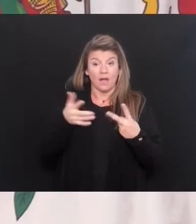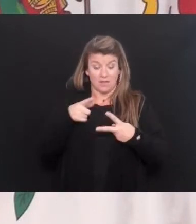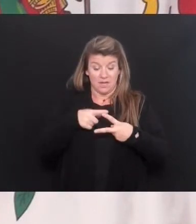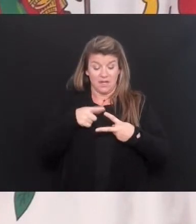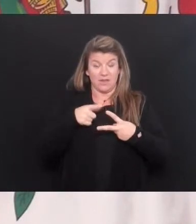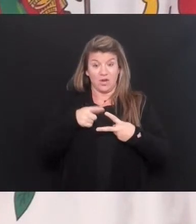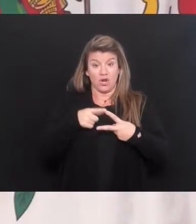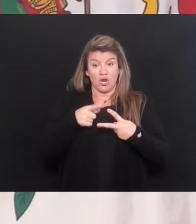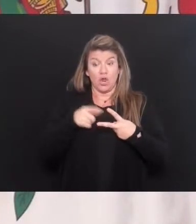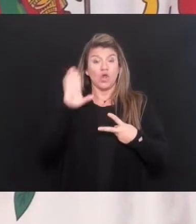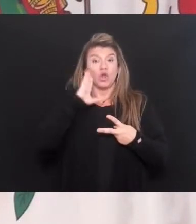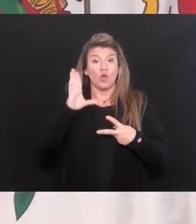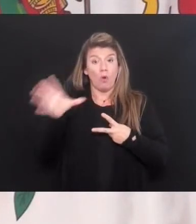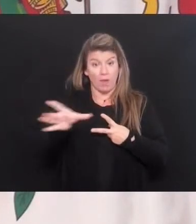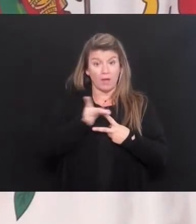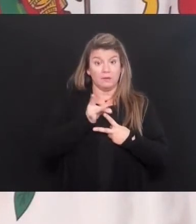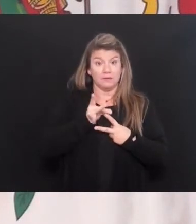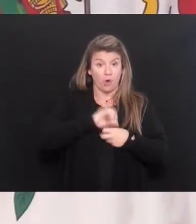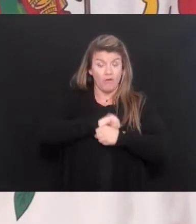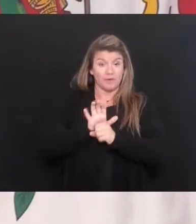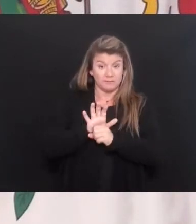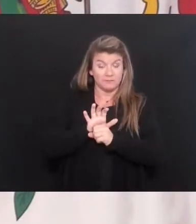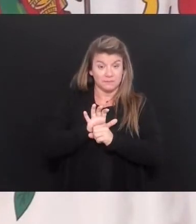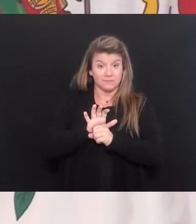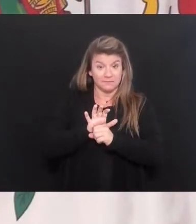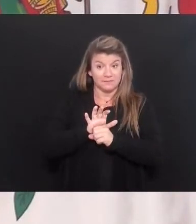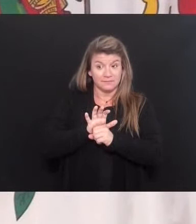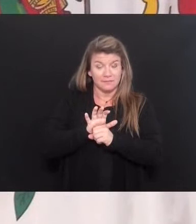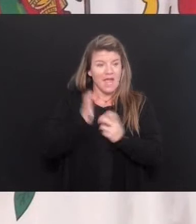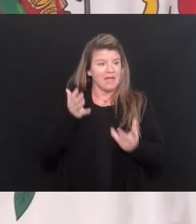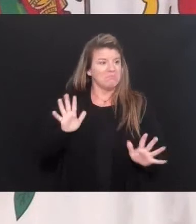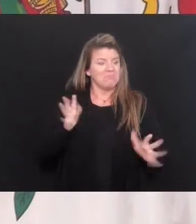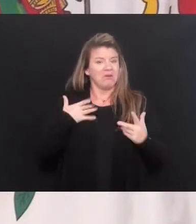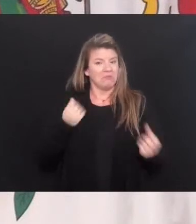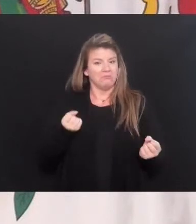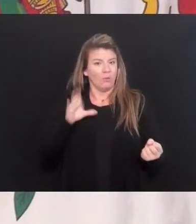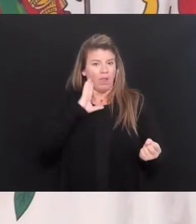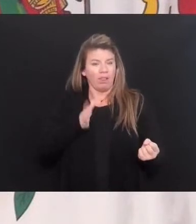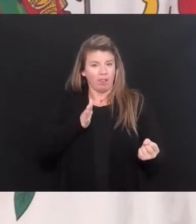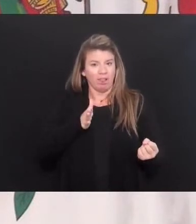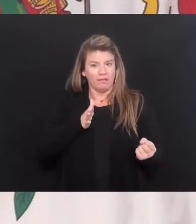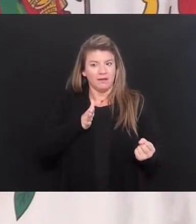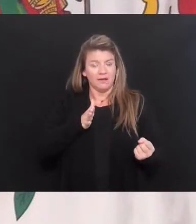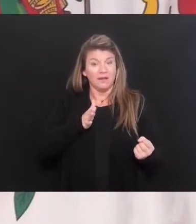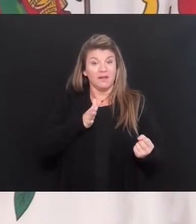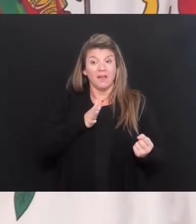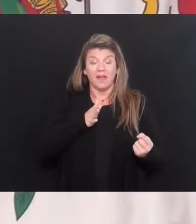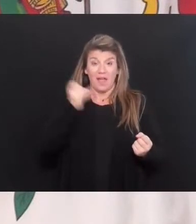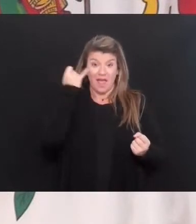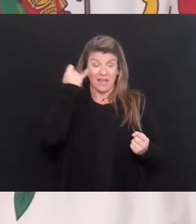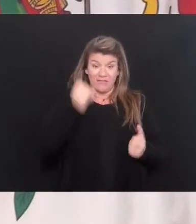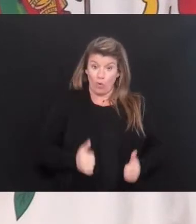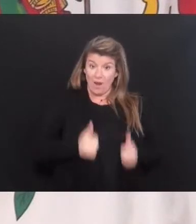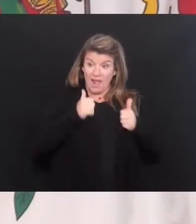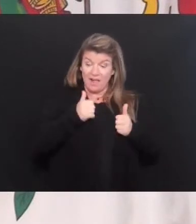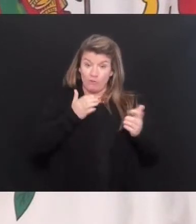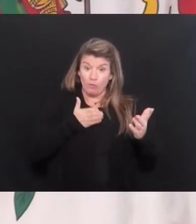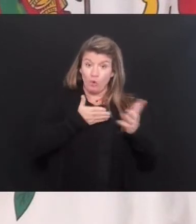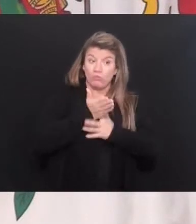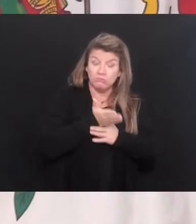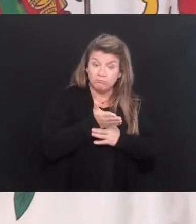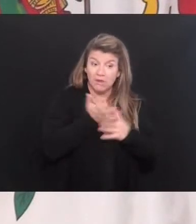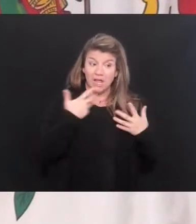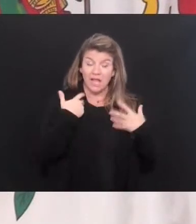you're going to get COVID and get over it, and if you live through it and you get over